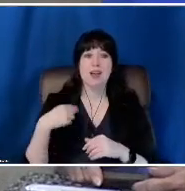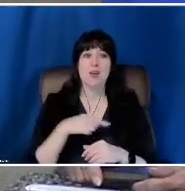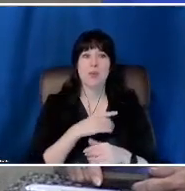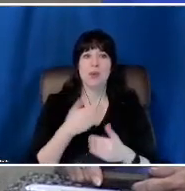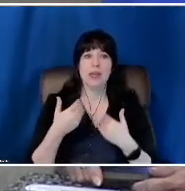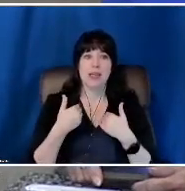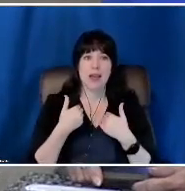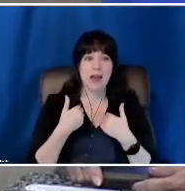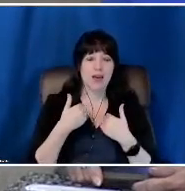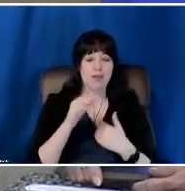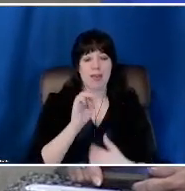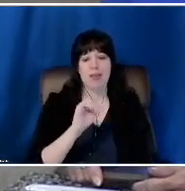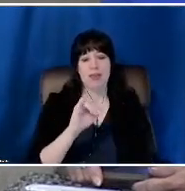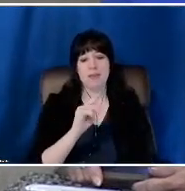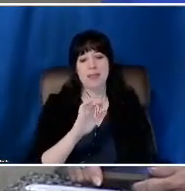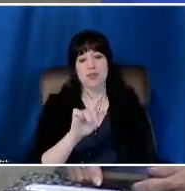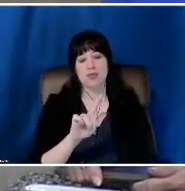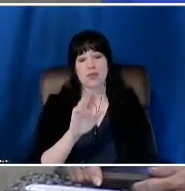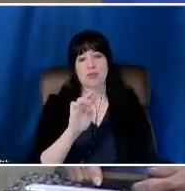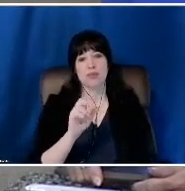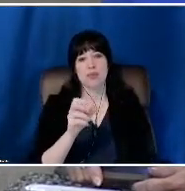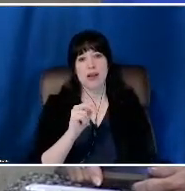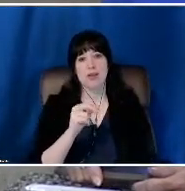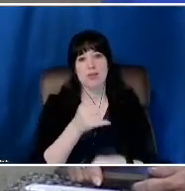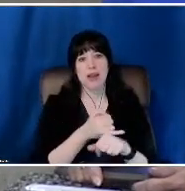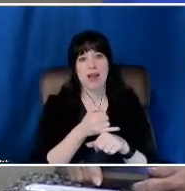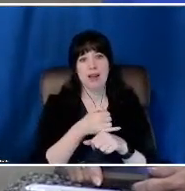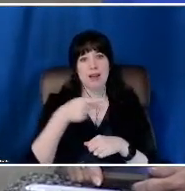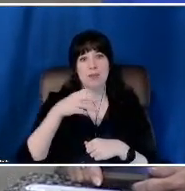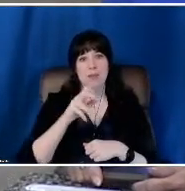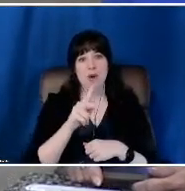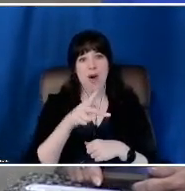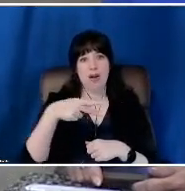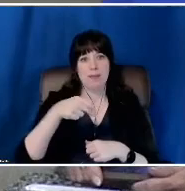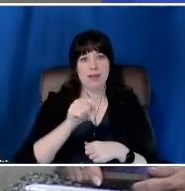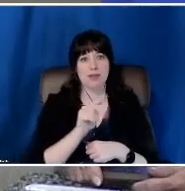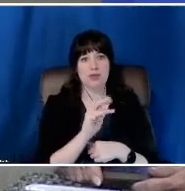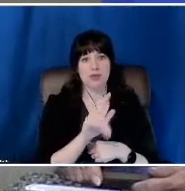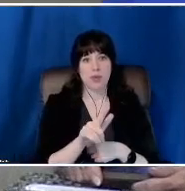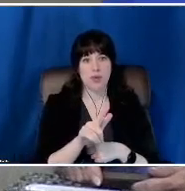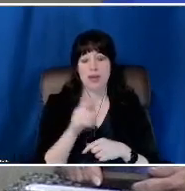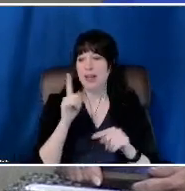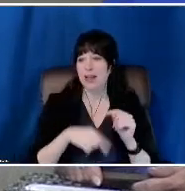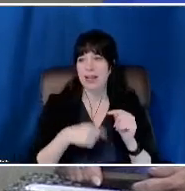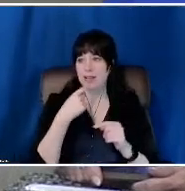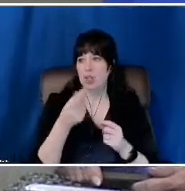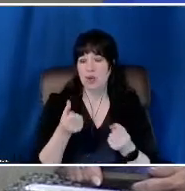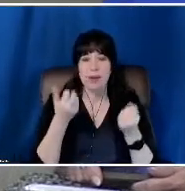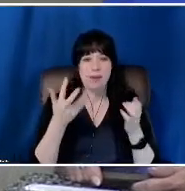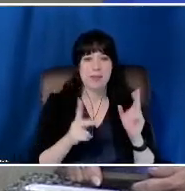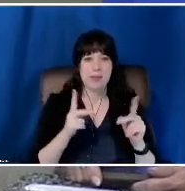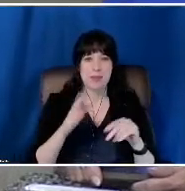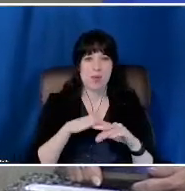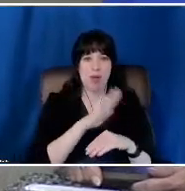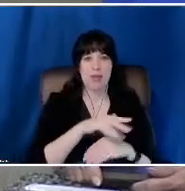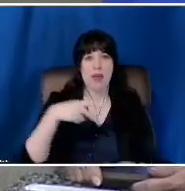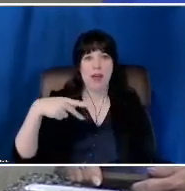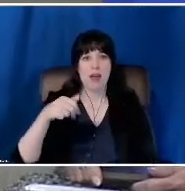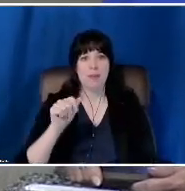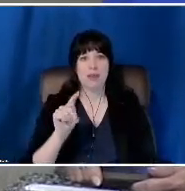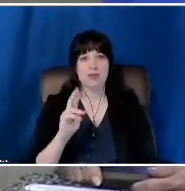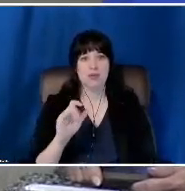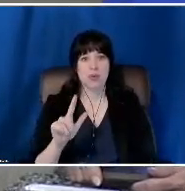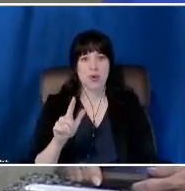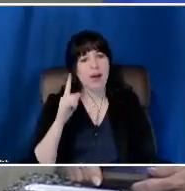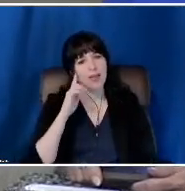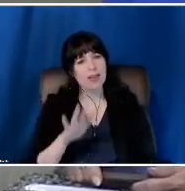Island Park Patrol. And I couldn't tell you just standing here at the moment how many people are on that patrol. Yeah, I think it